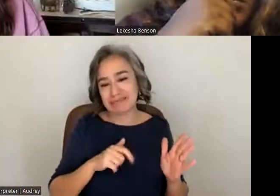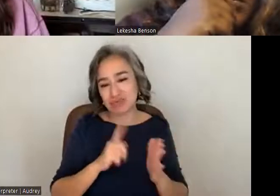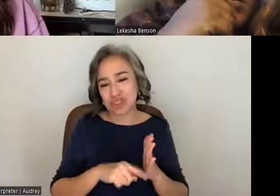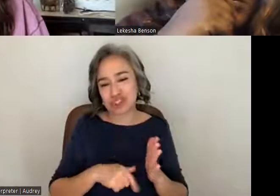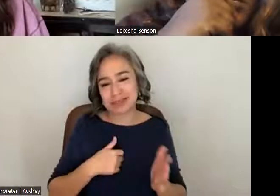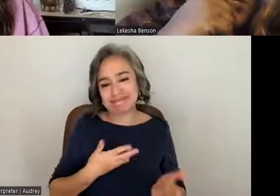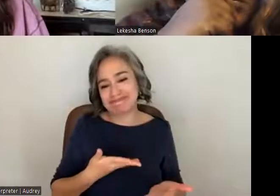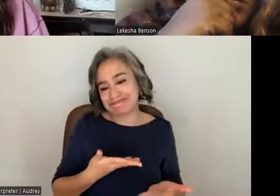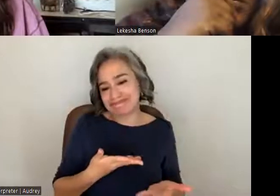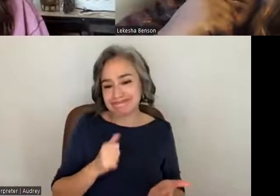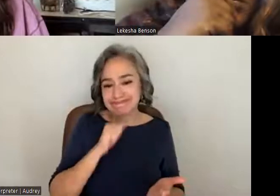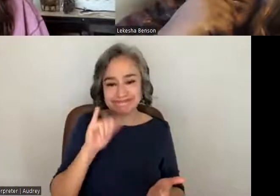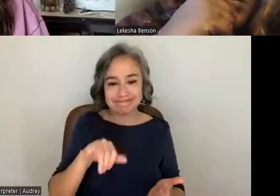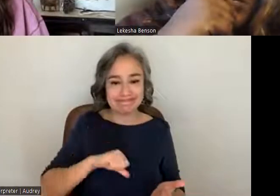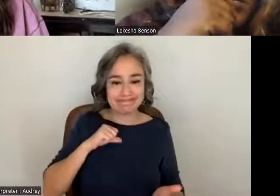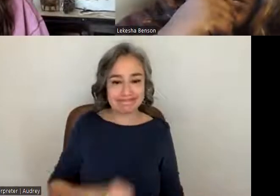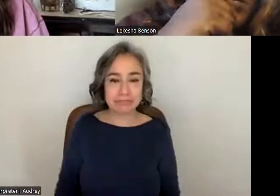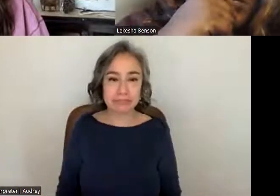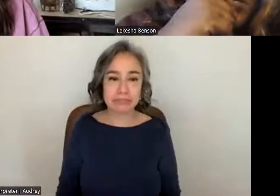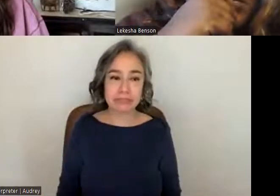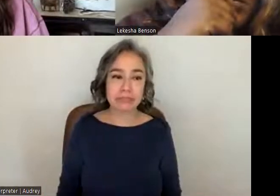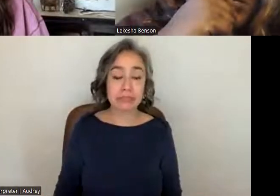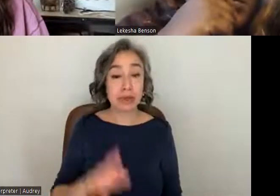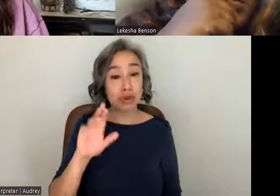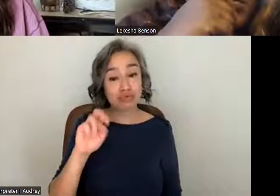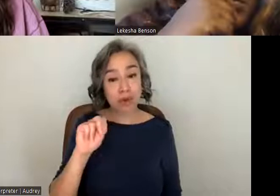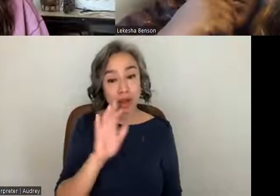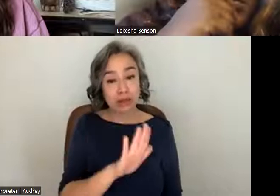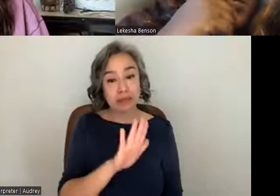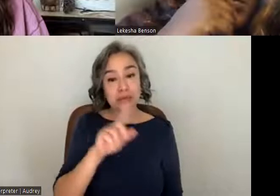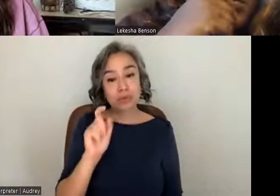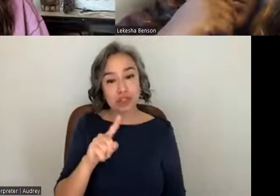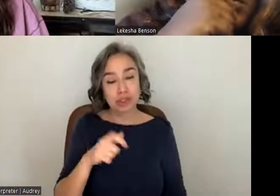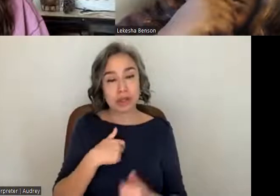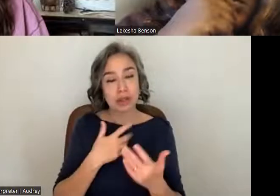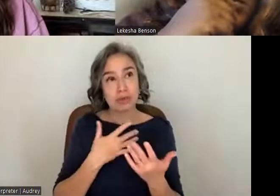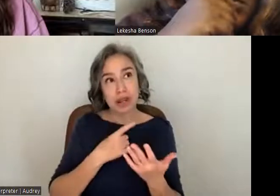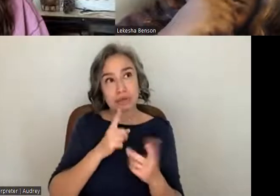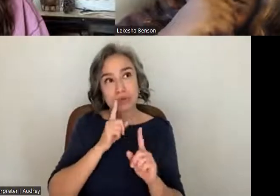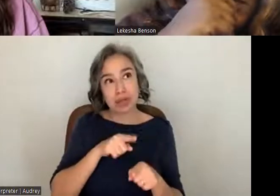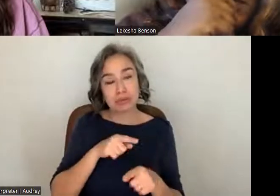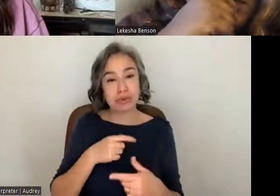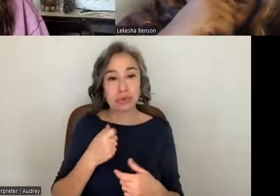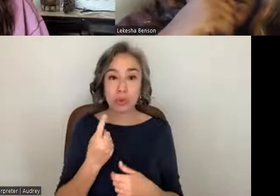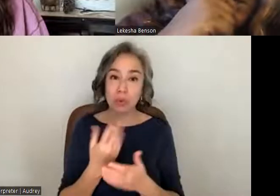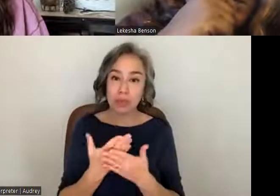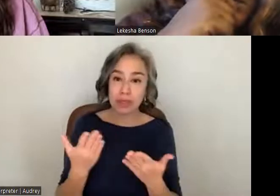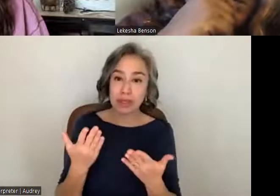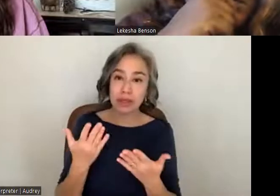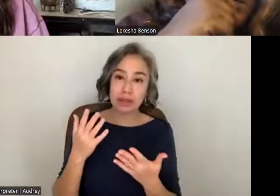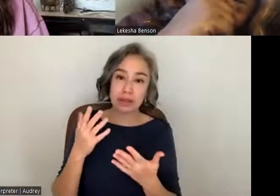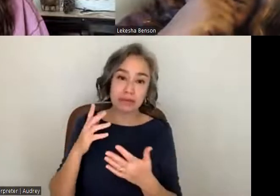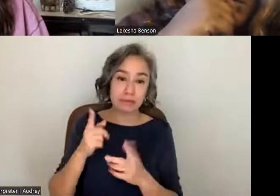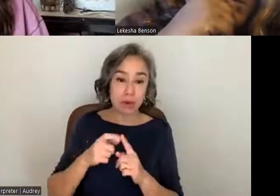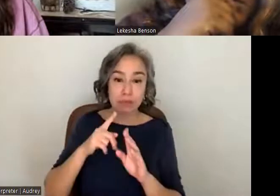To sort of get to Ron's question a little bit more, I think one of the things that came out of the research project Rebecca and Jen and I